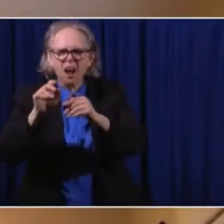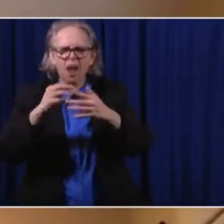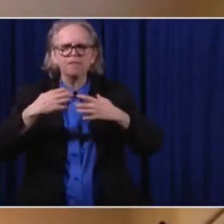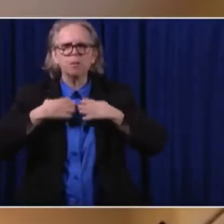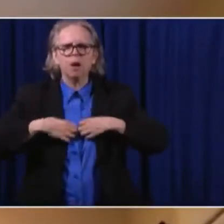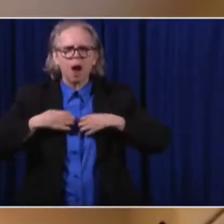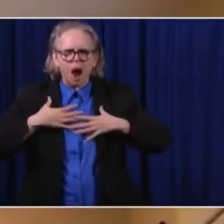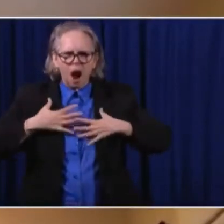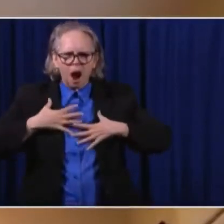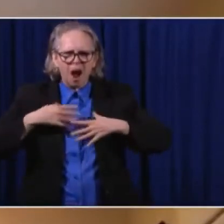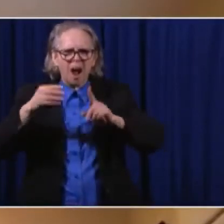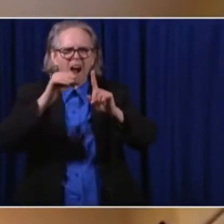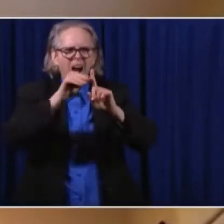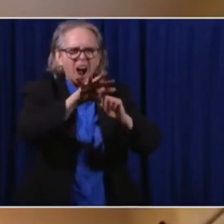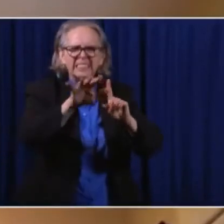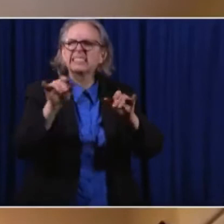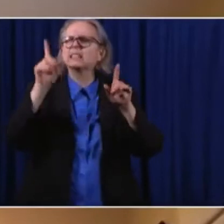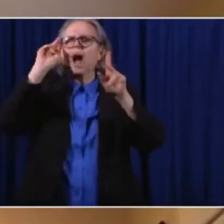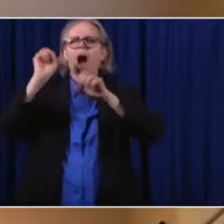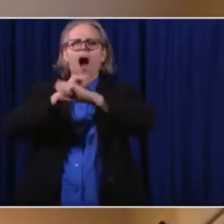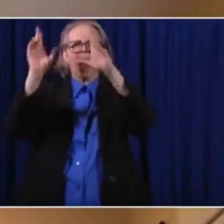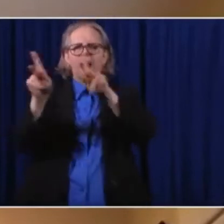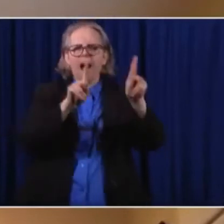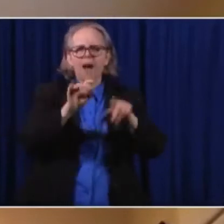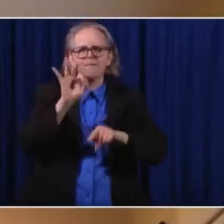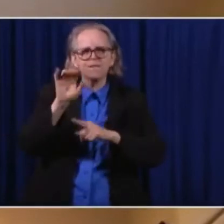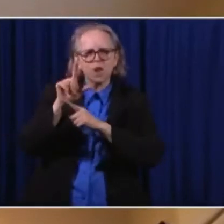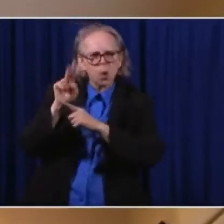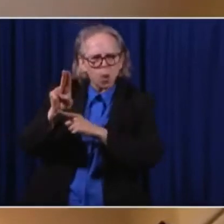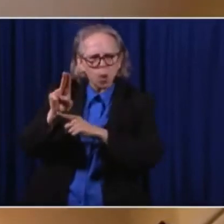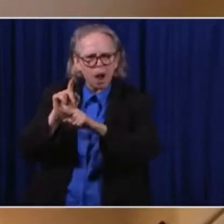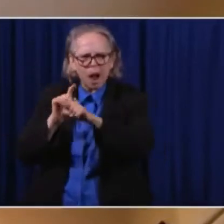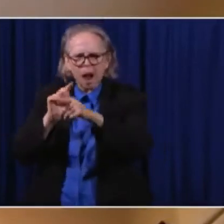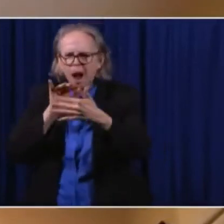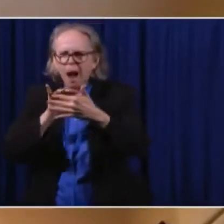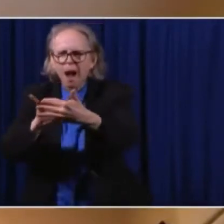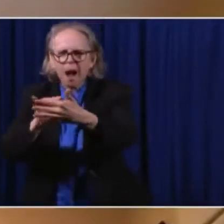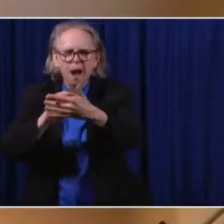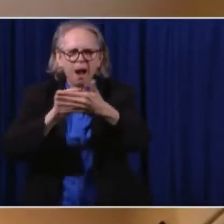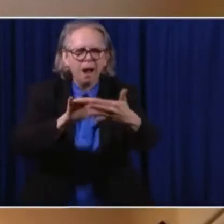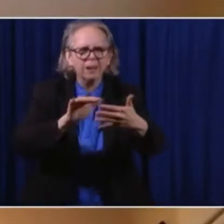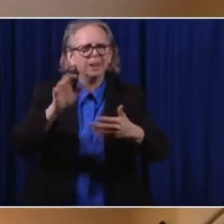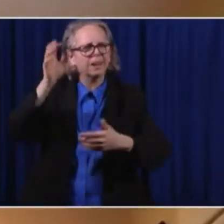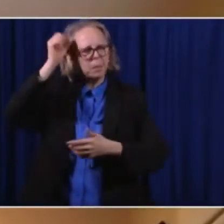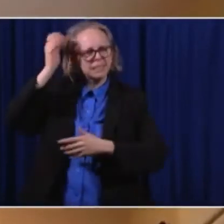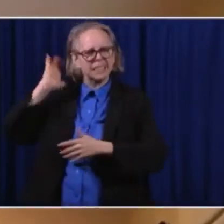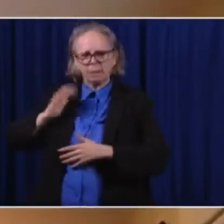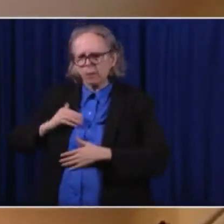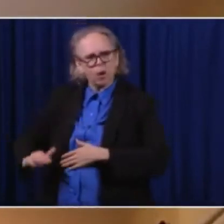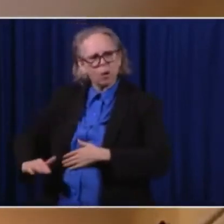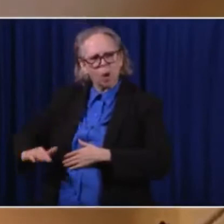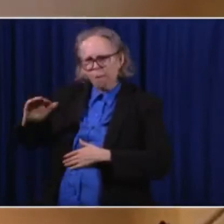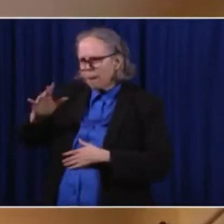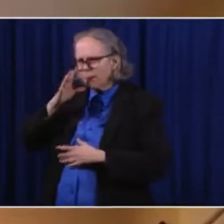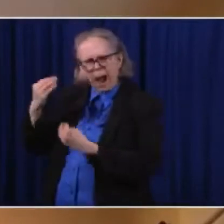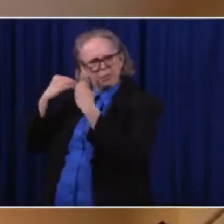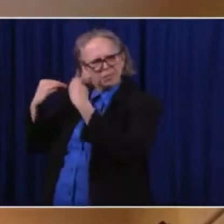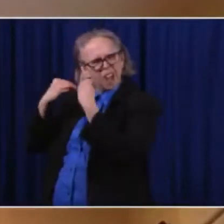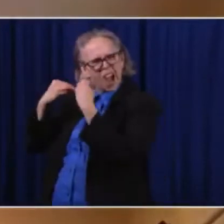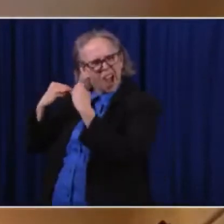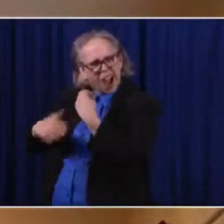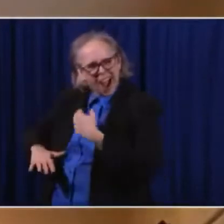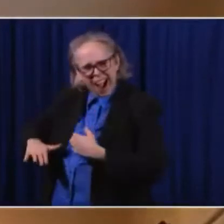need to do the simple common sense things our mothers taught us when we were young to avoid getting cold and flu. We just have to do it in